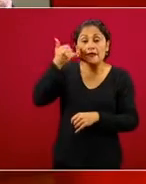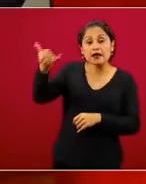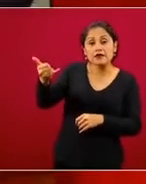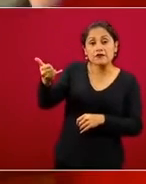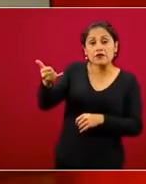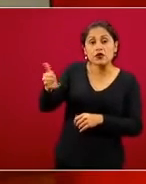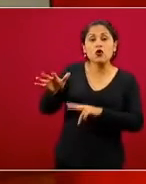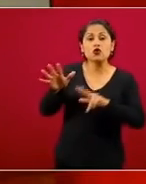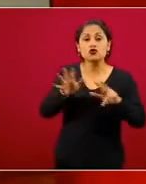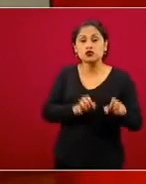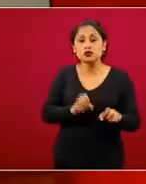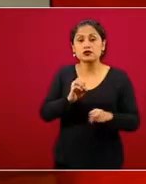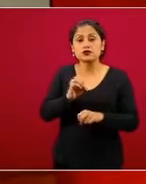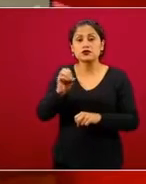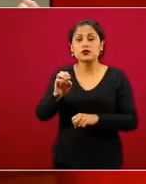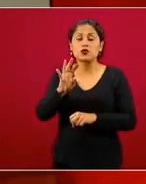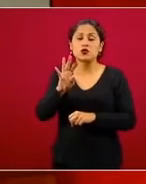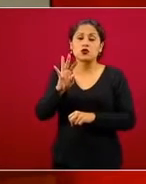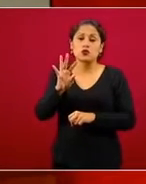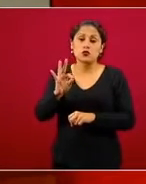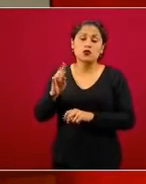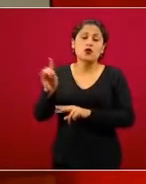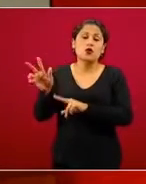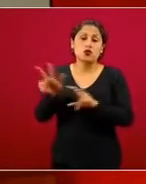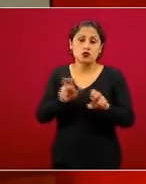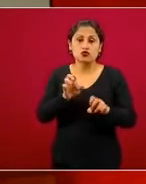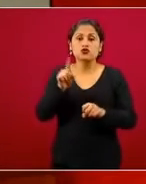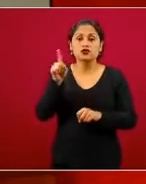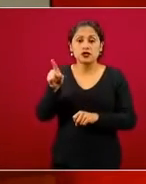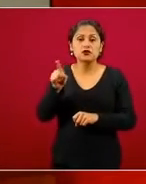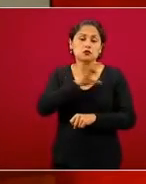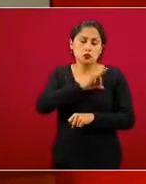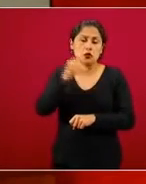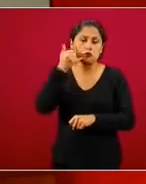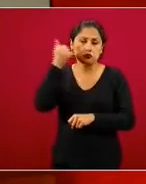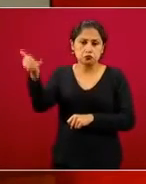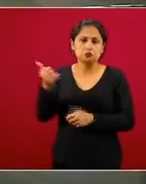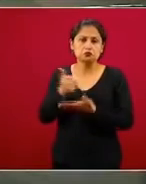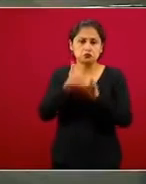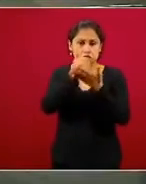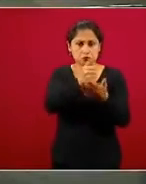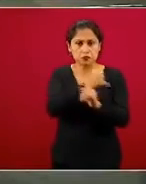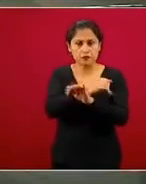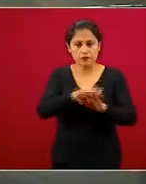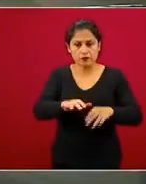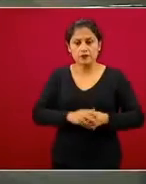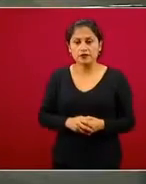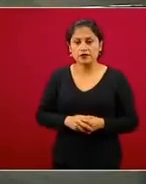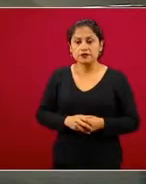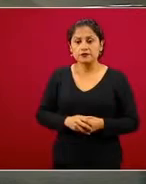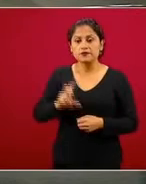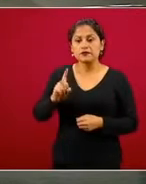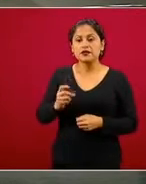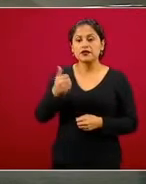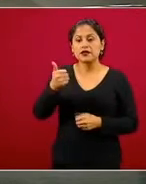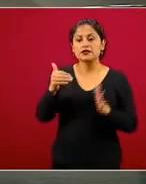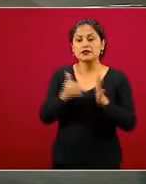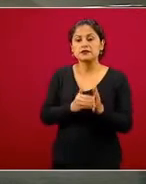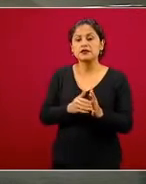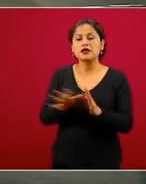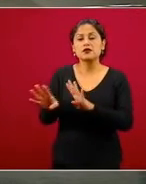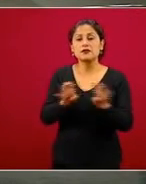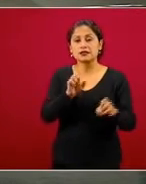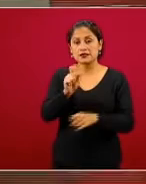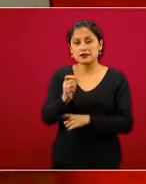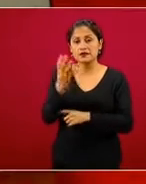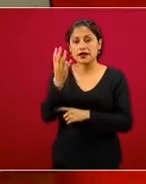called asking for general information, it is very likely that they weren't able to access an internet connection, or that